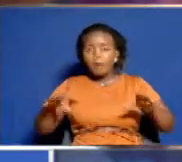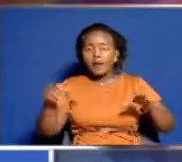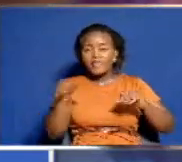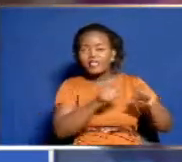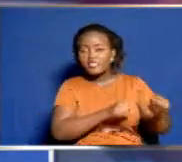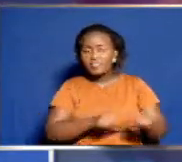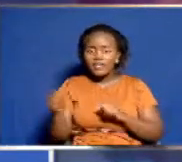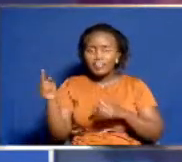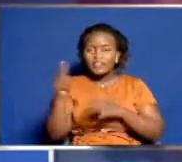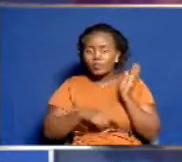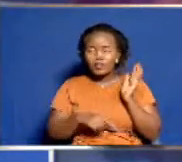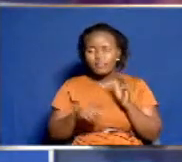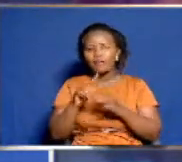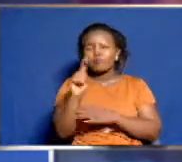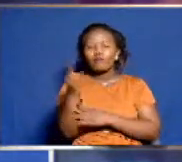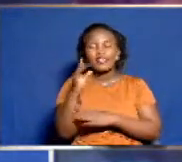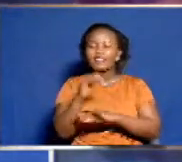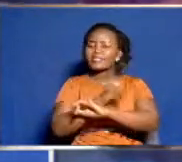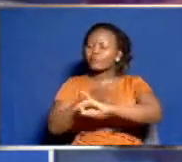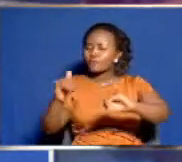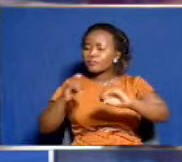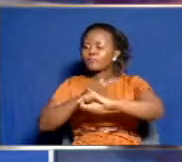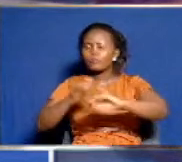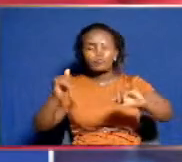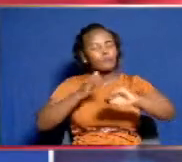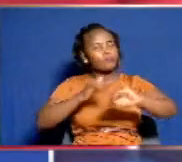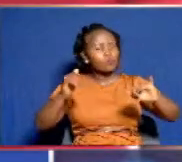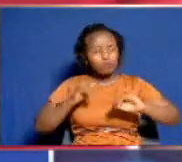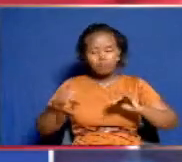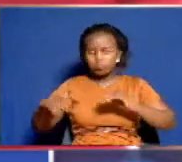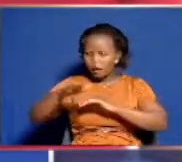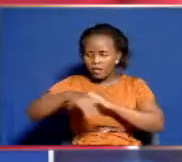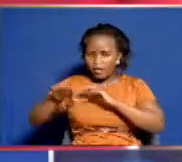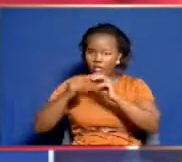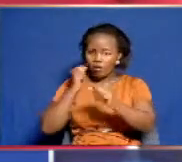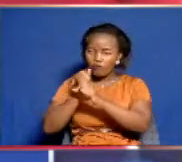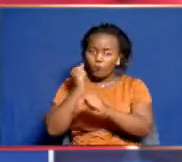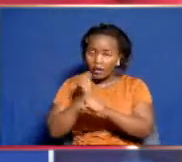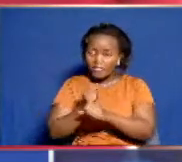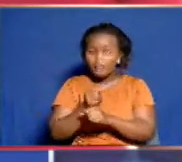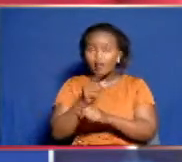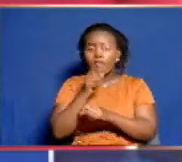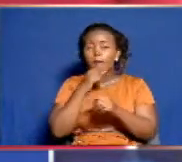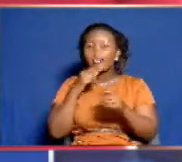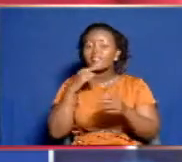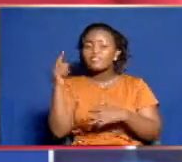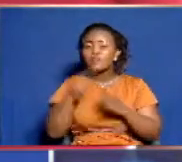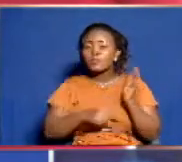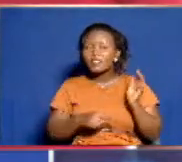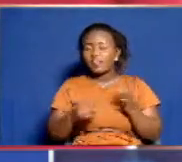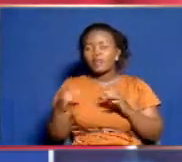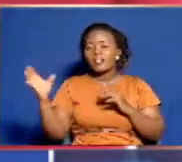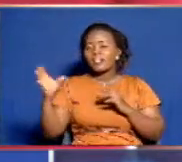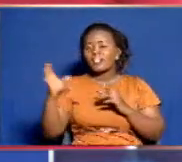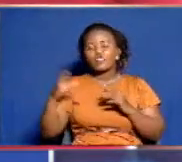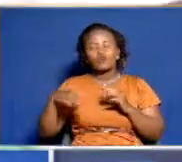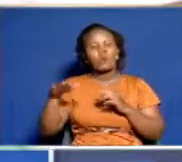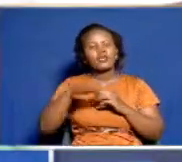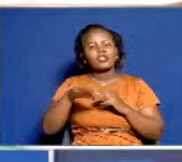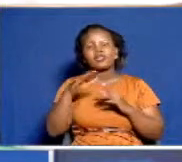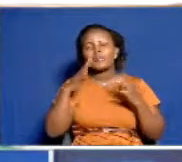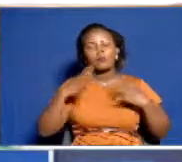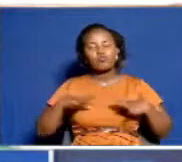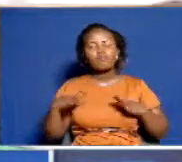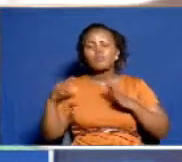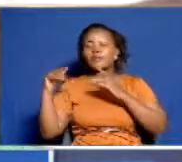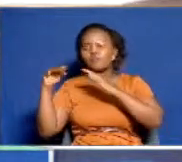includes maintaining high levels of hygiene in his area of operation, Muli says his customer base has been growing significantly.